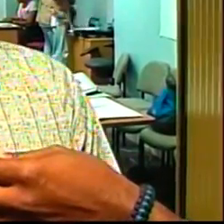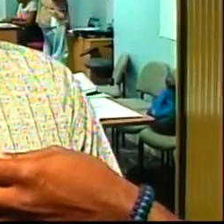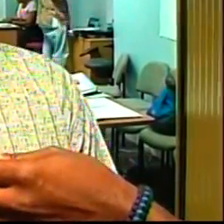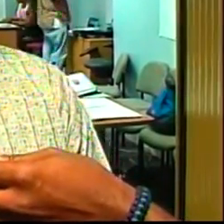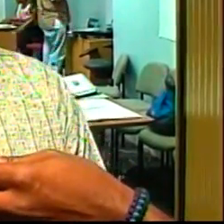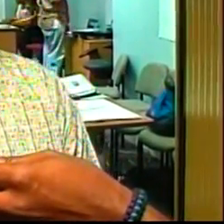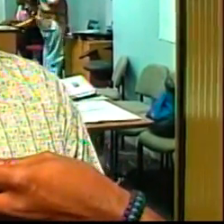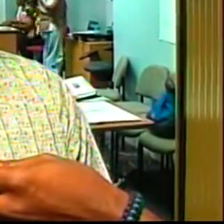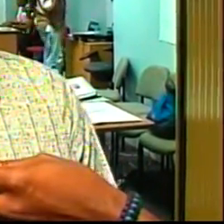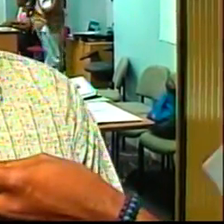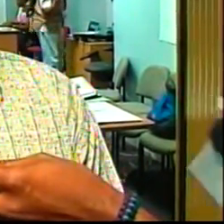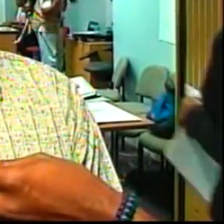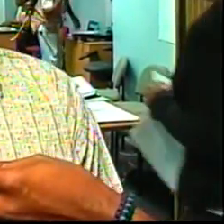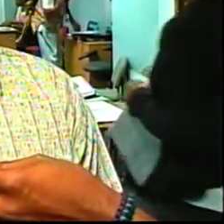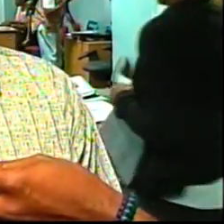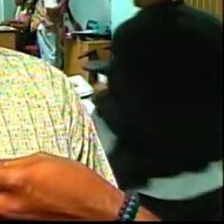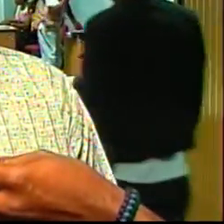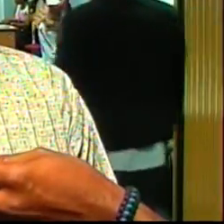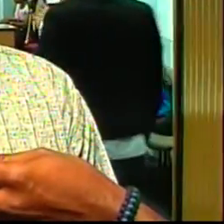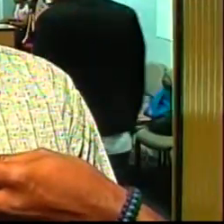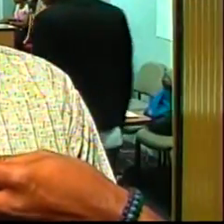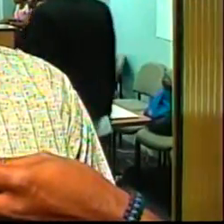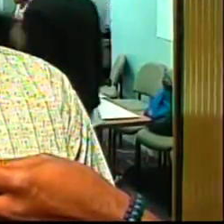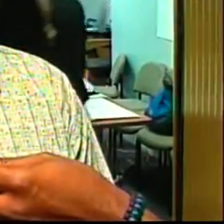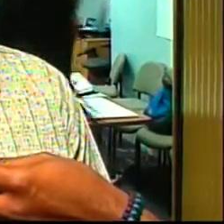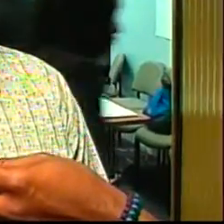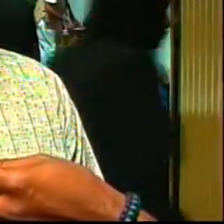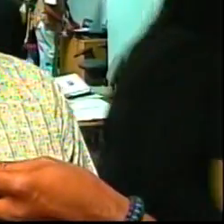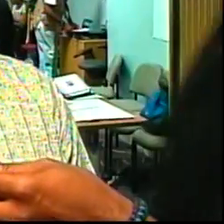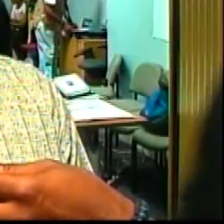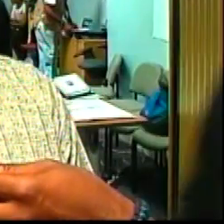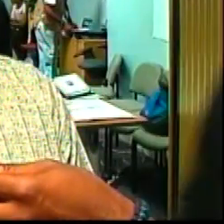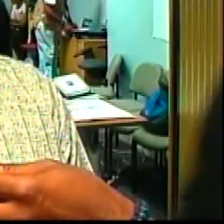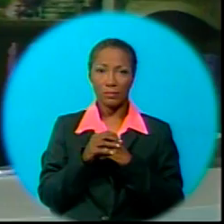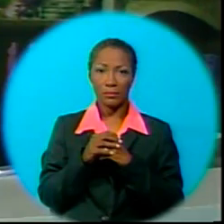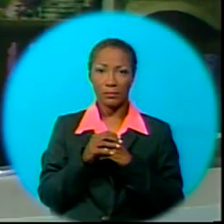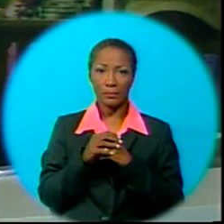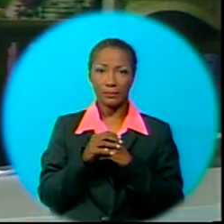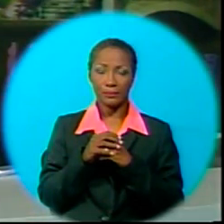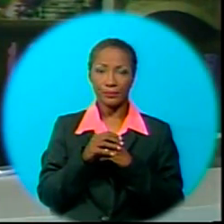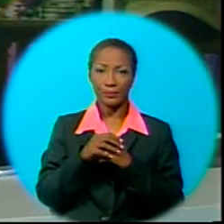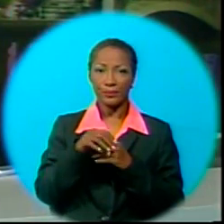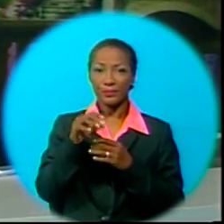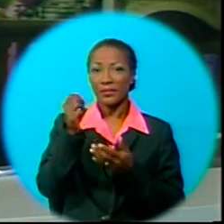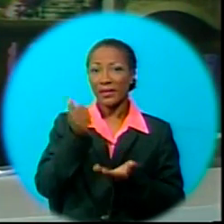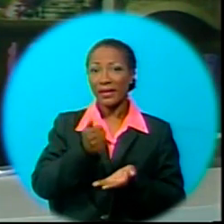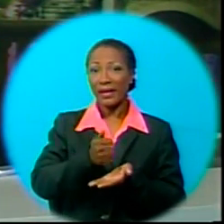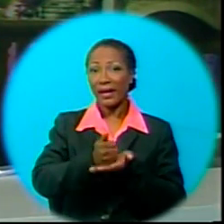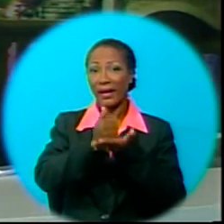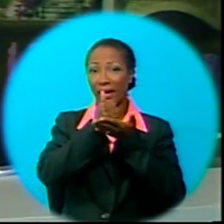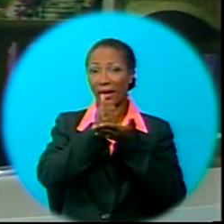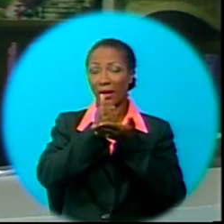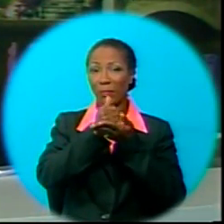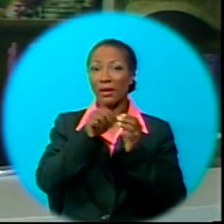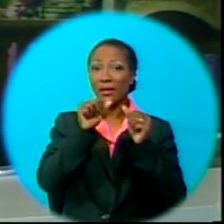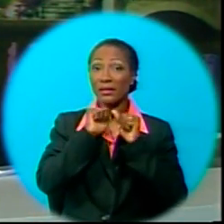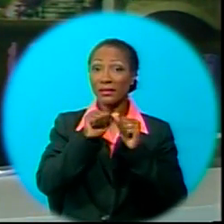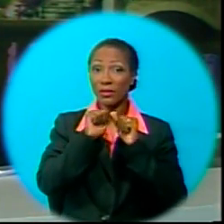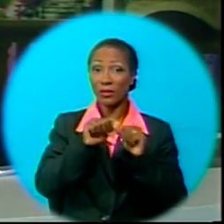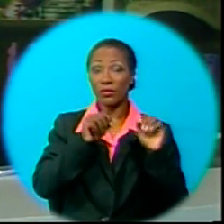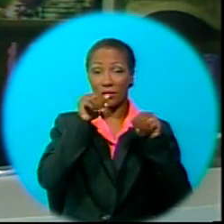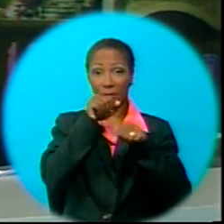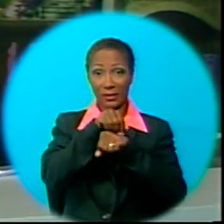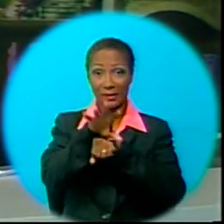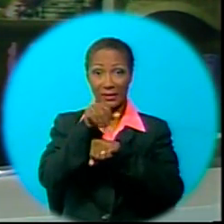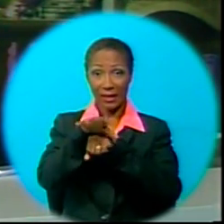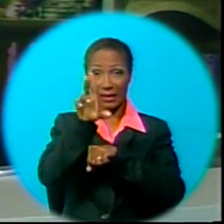has actually announced that they'll be opening on the 7th. Well, aid and relief continue to pour into Dominica, with